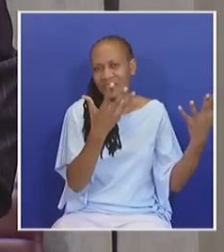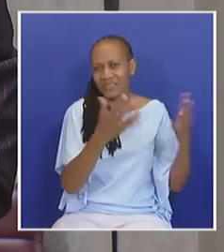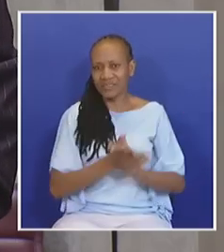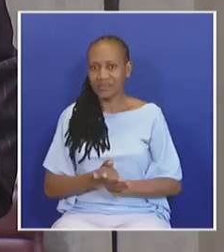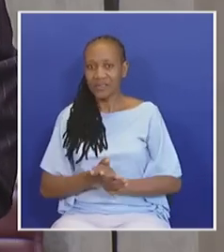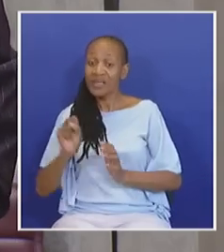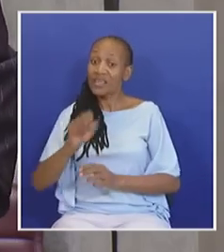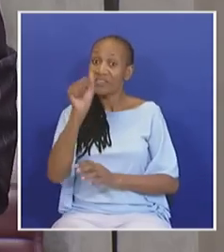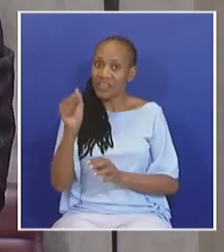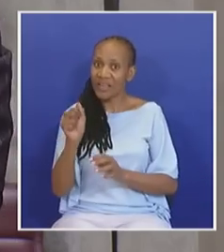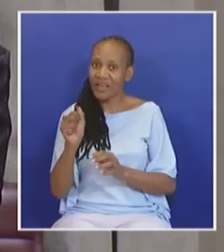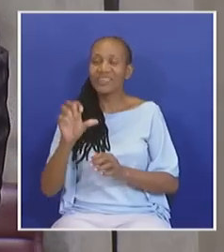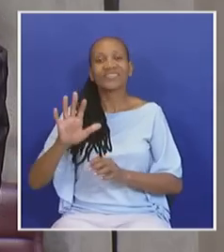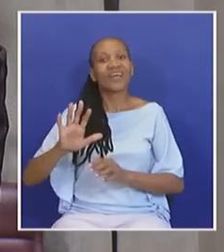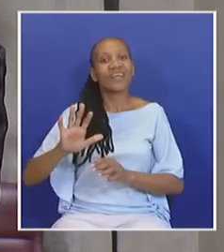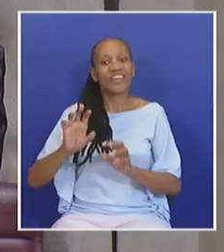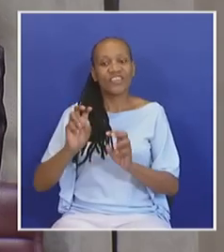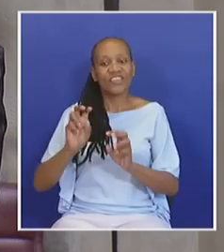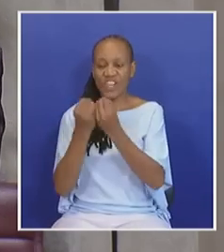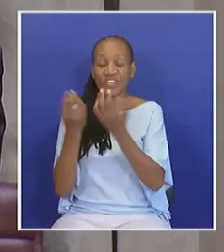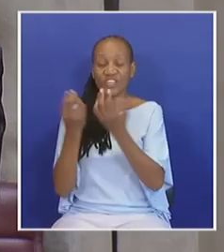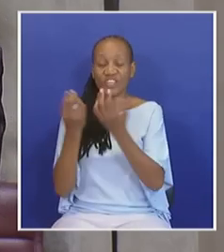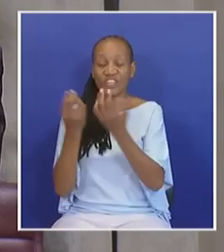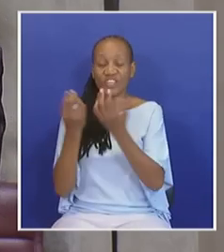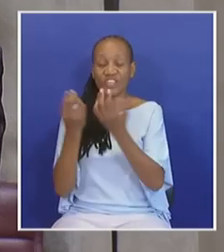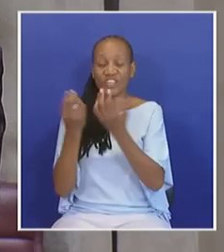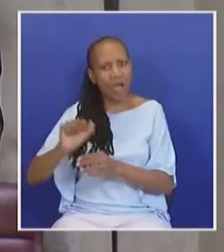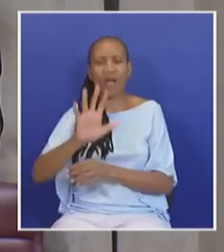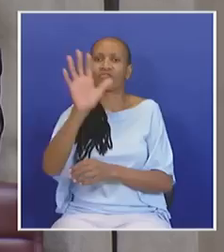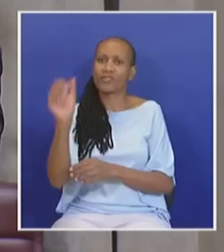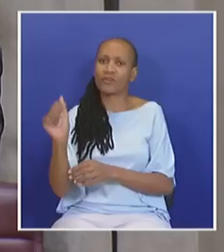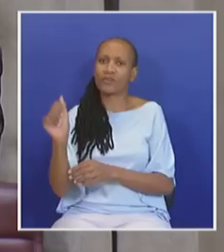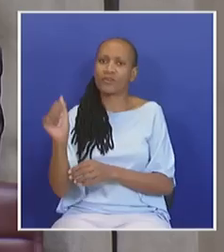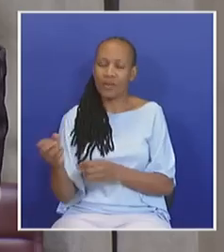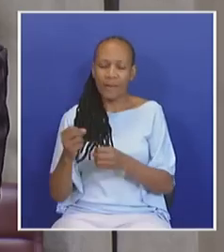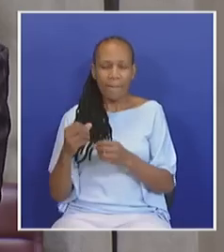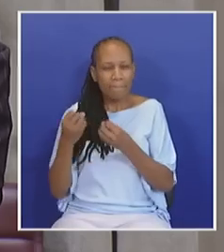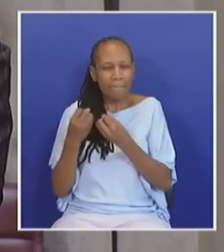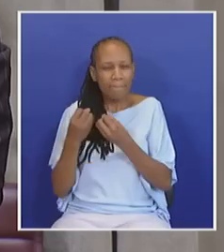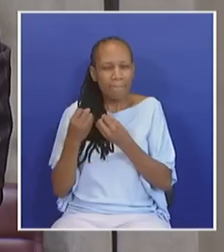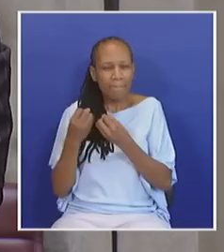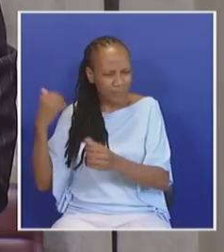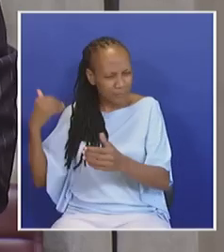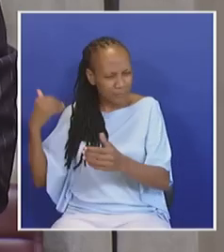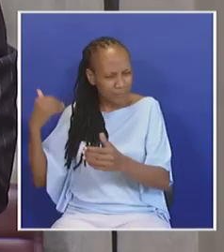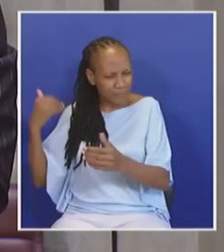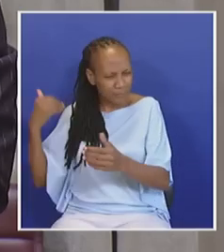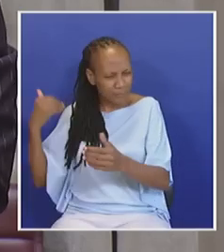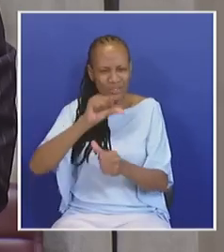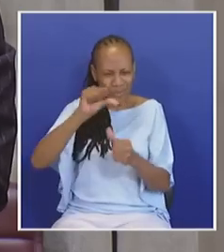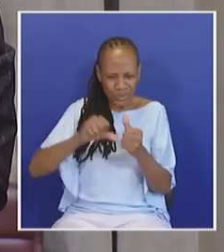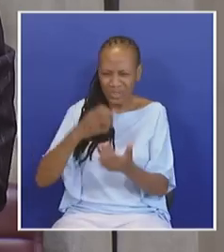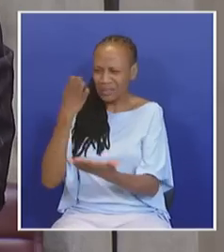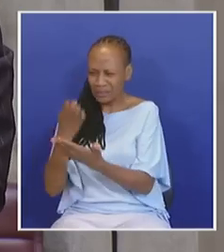African nation in Africa. After centuries of military, social, economic, and psychological